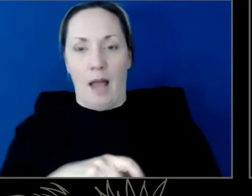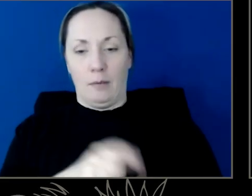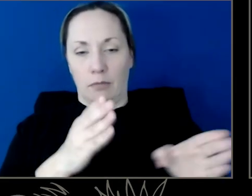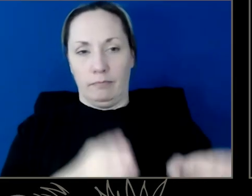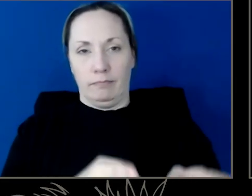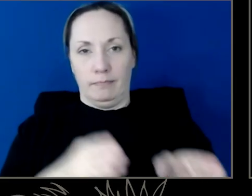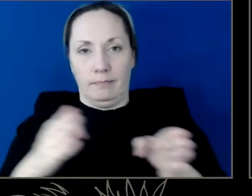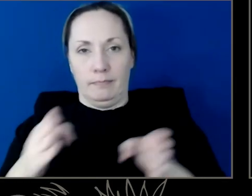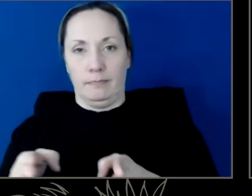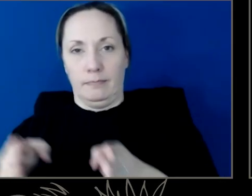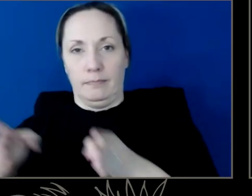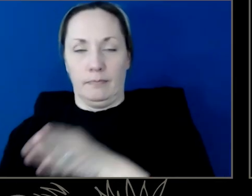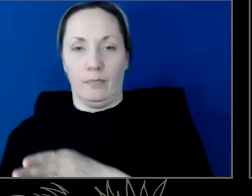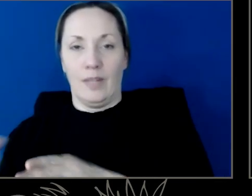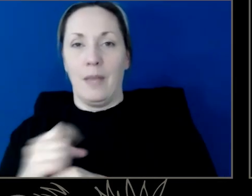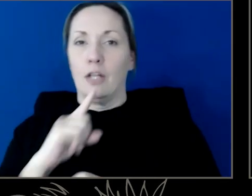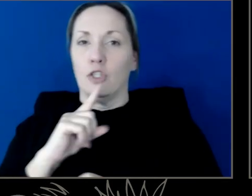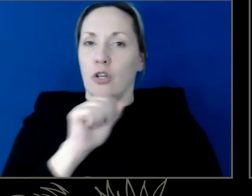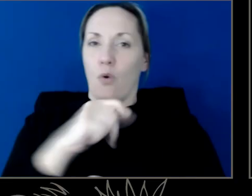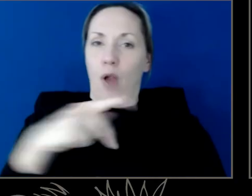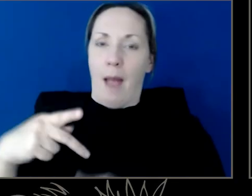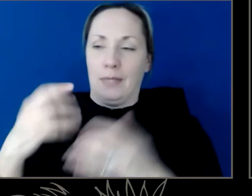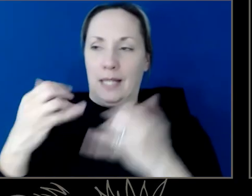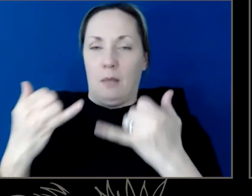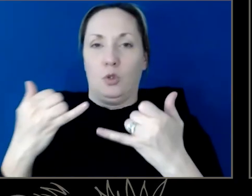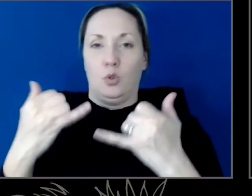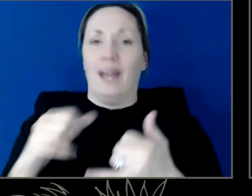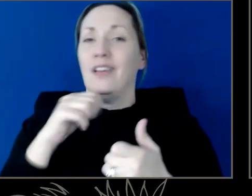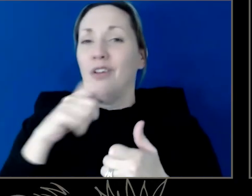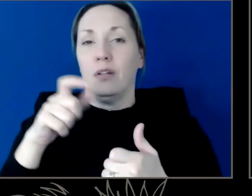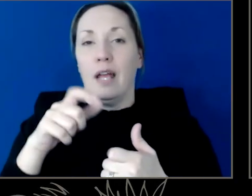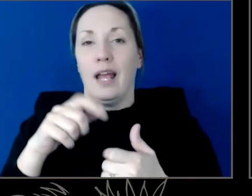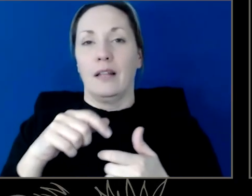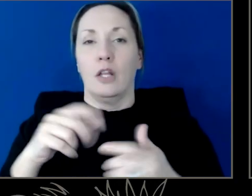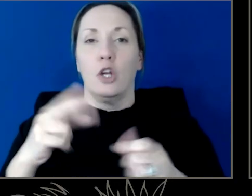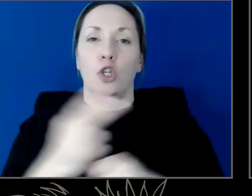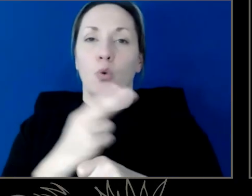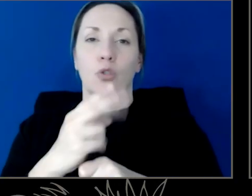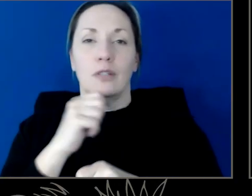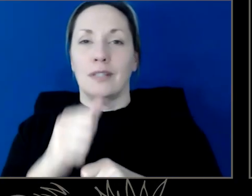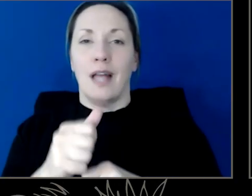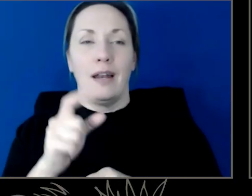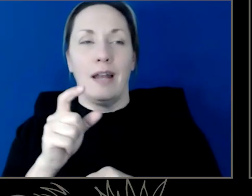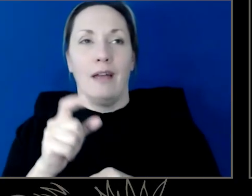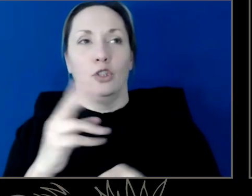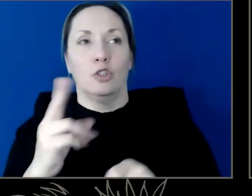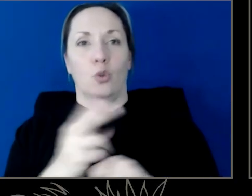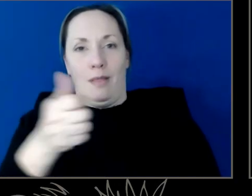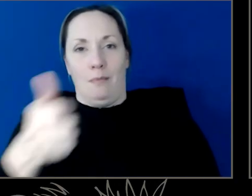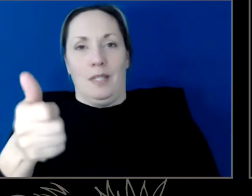specified intervals, ensuring your application stays up to date without requiring user input.